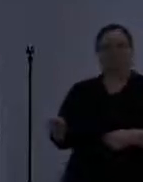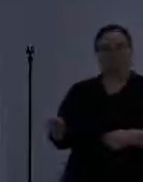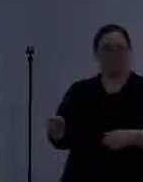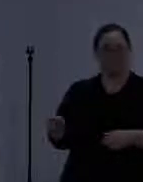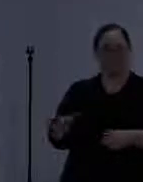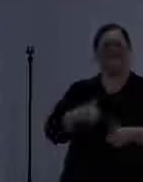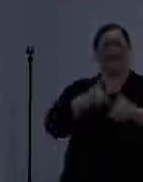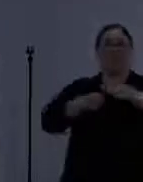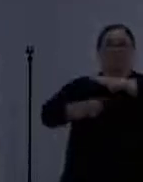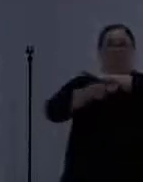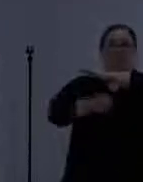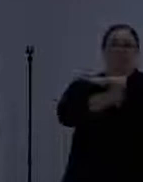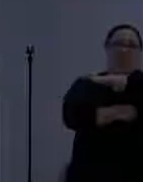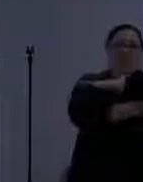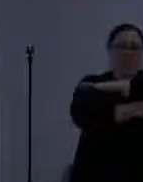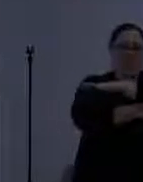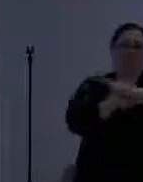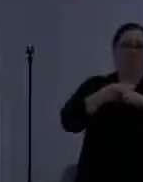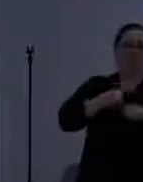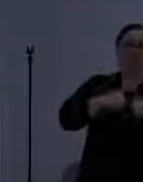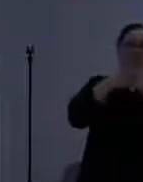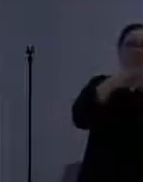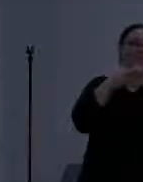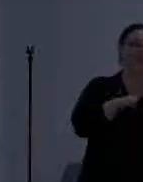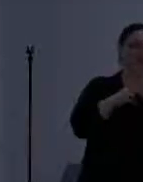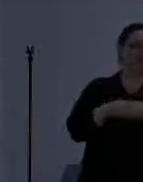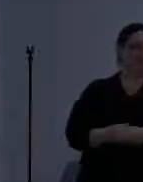the Quality and Safeguards Commission.